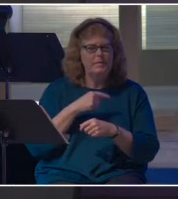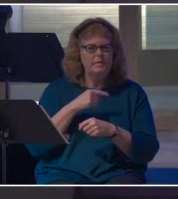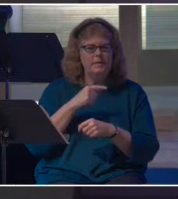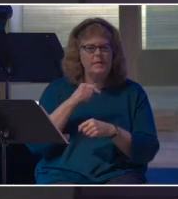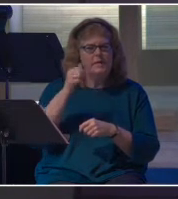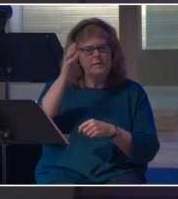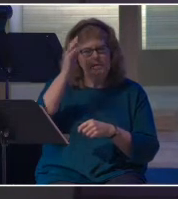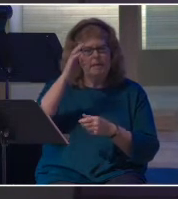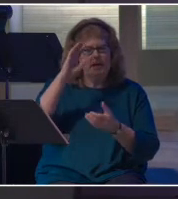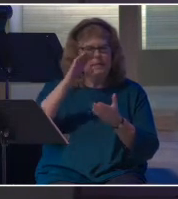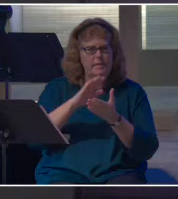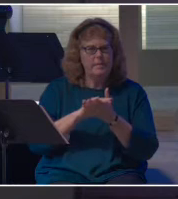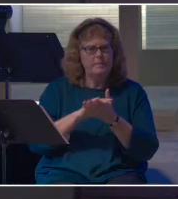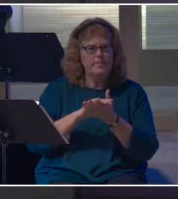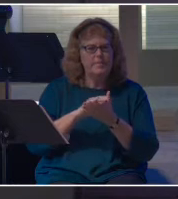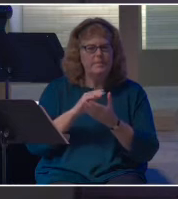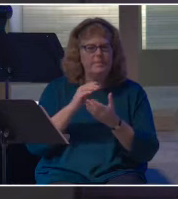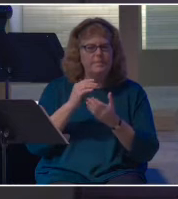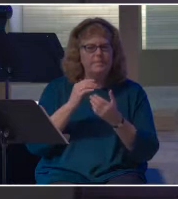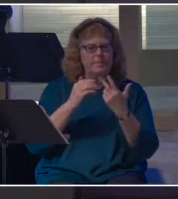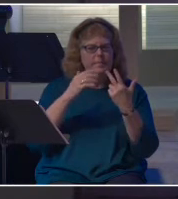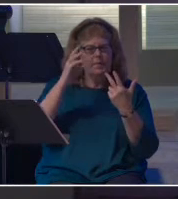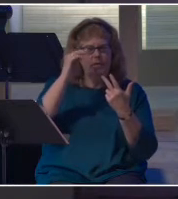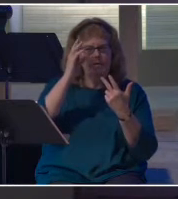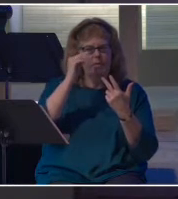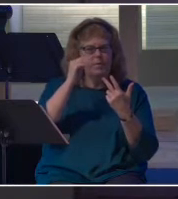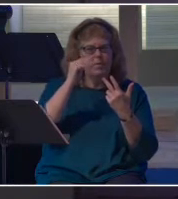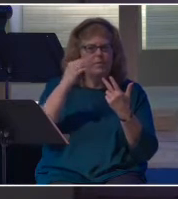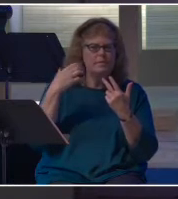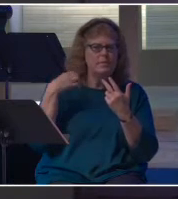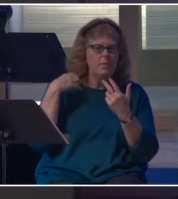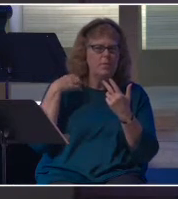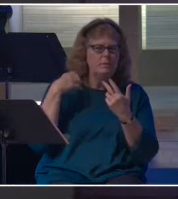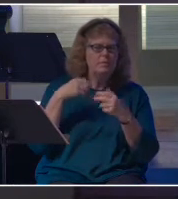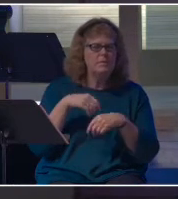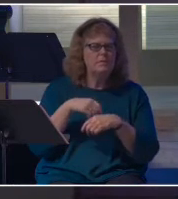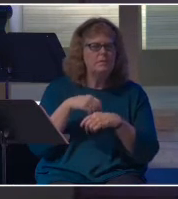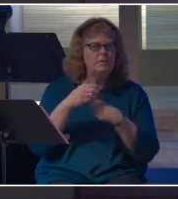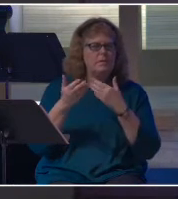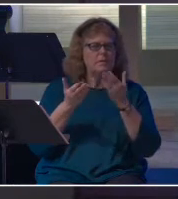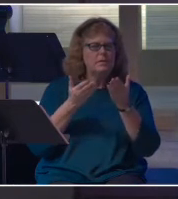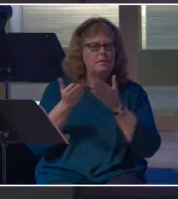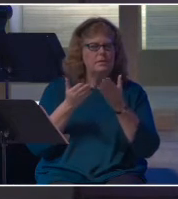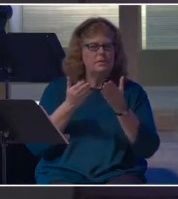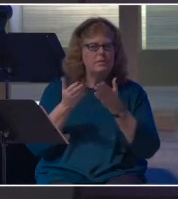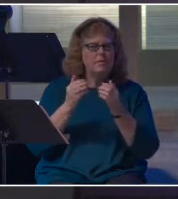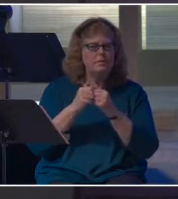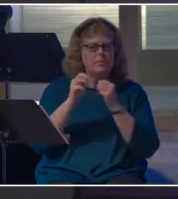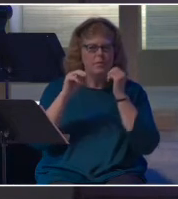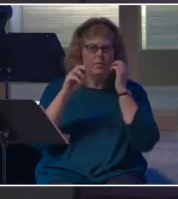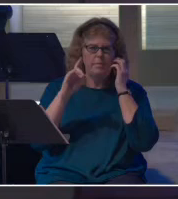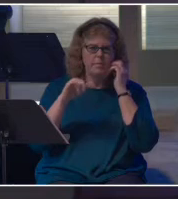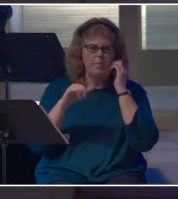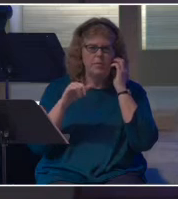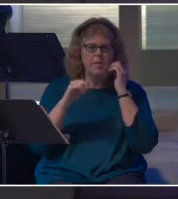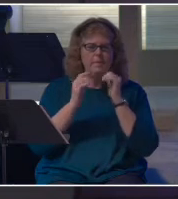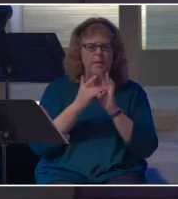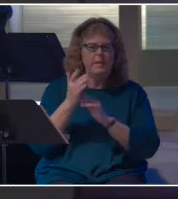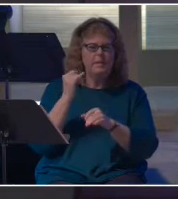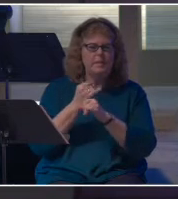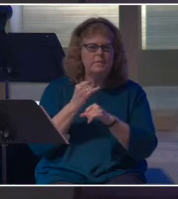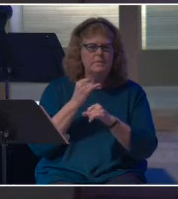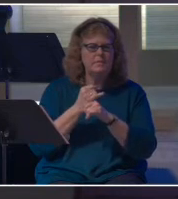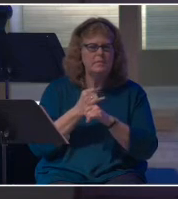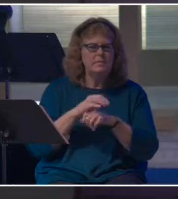dad, a husband, he's got three boys, he's a coach, he serves with Moody Bible Institute,